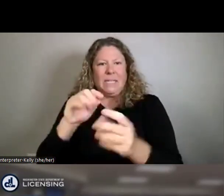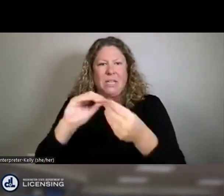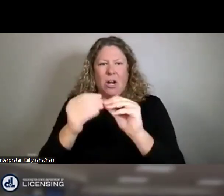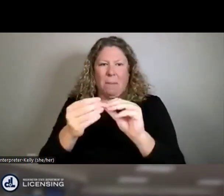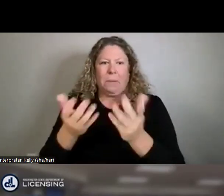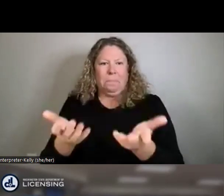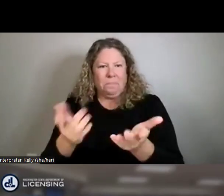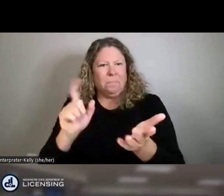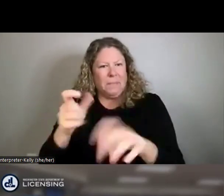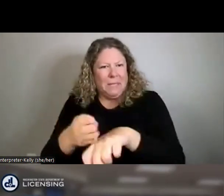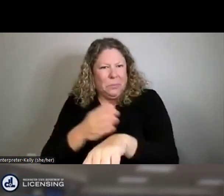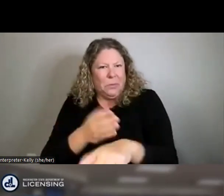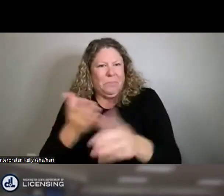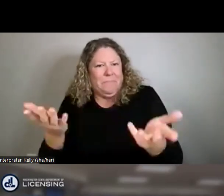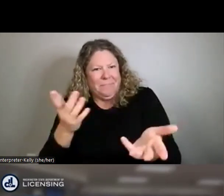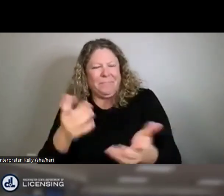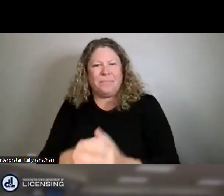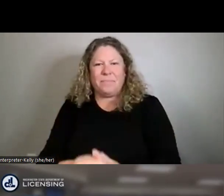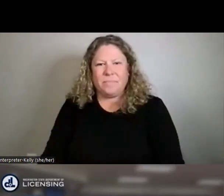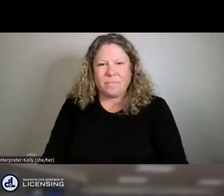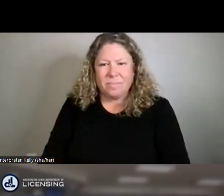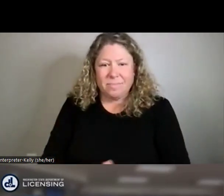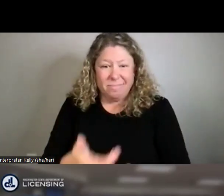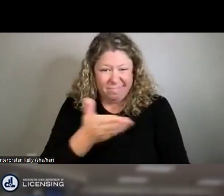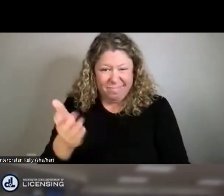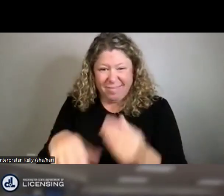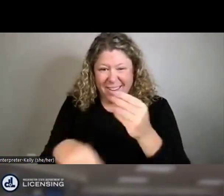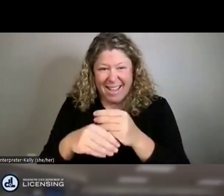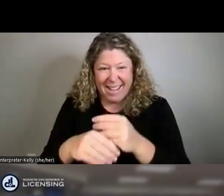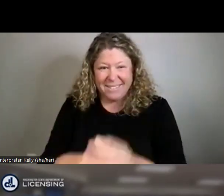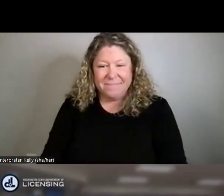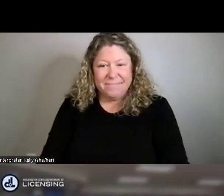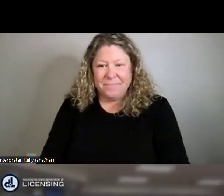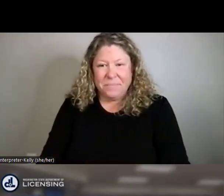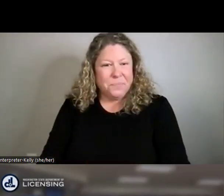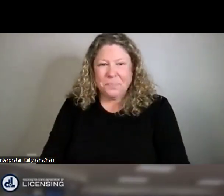spaces. And anything else y'all would add to that?